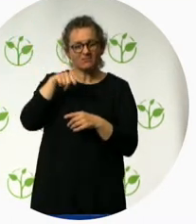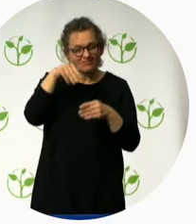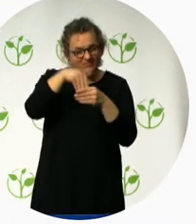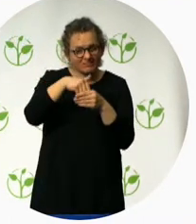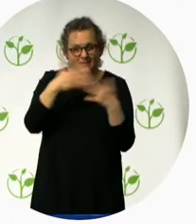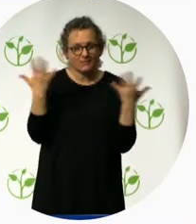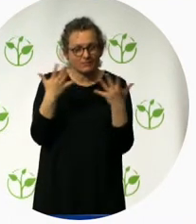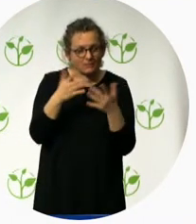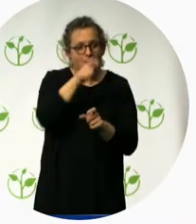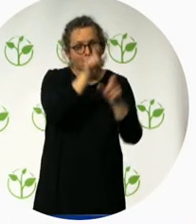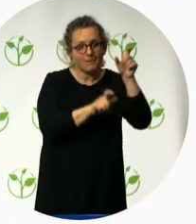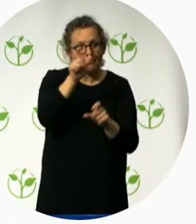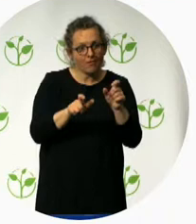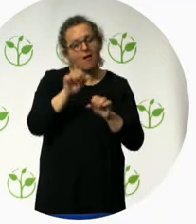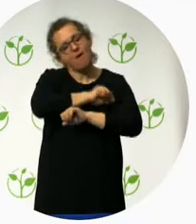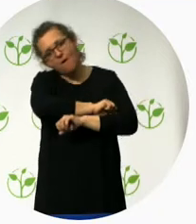disability, and